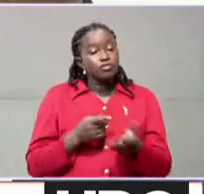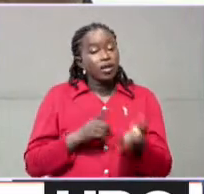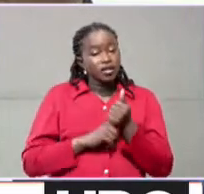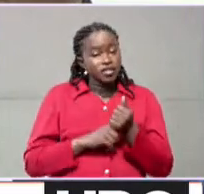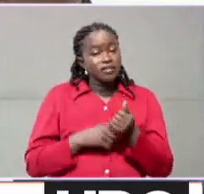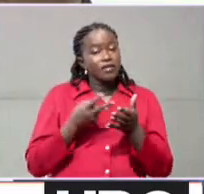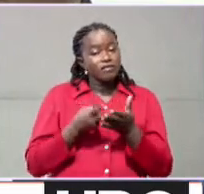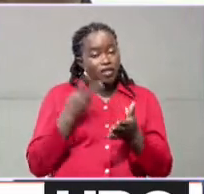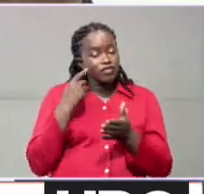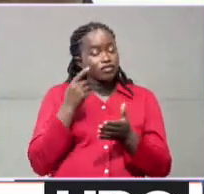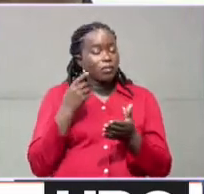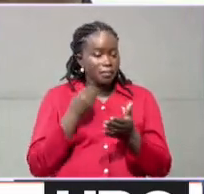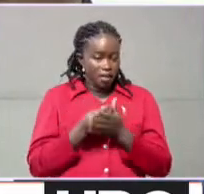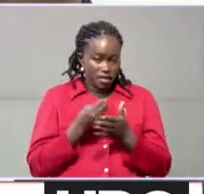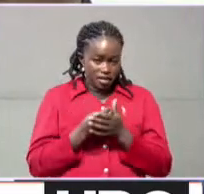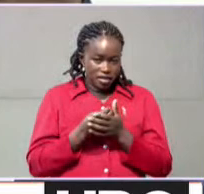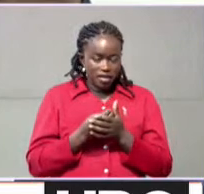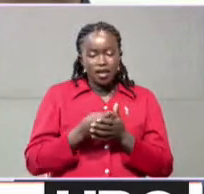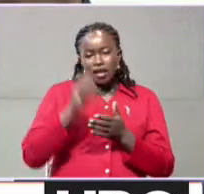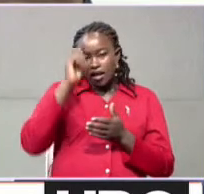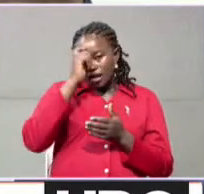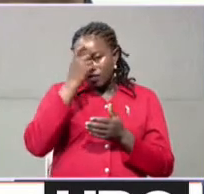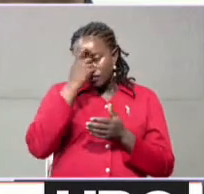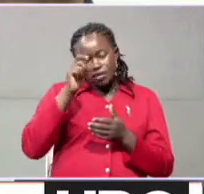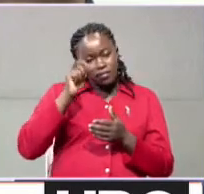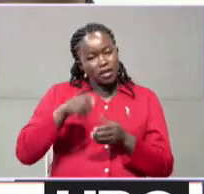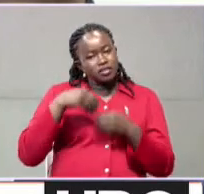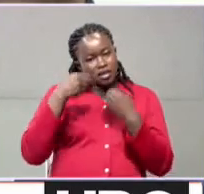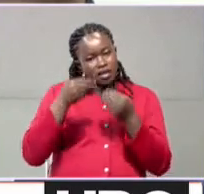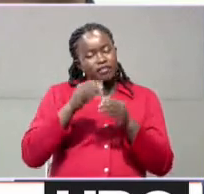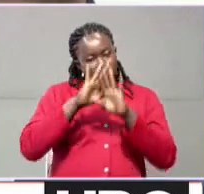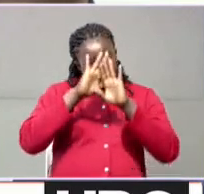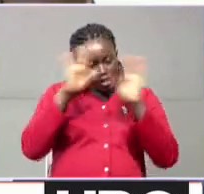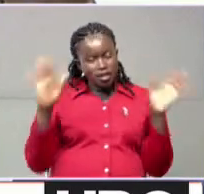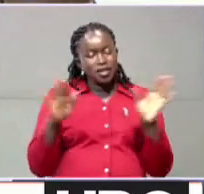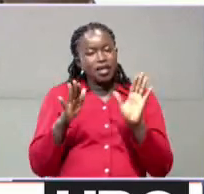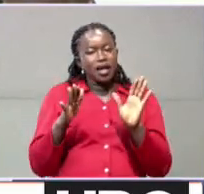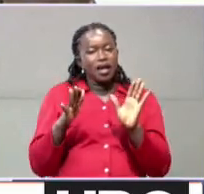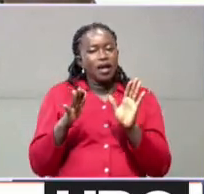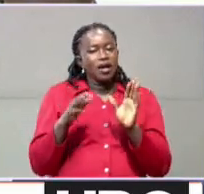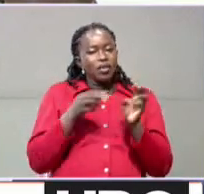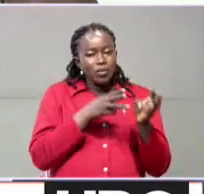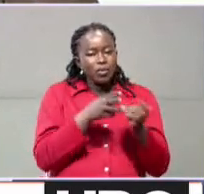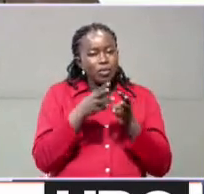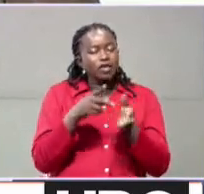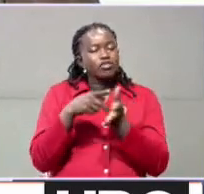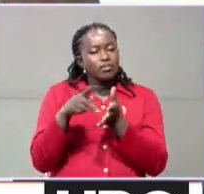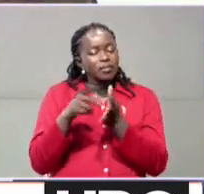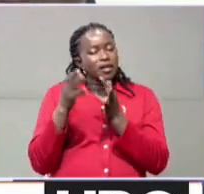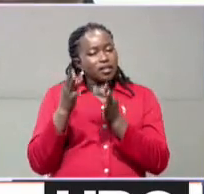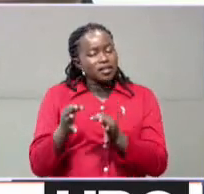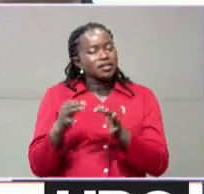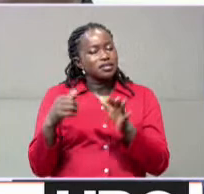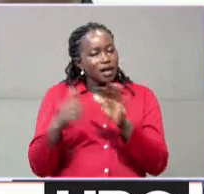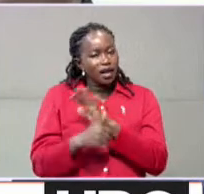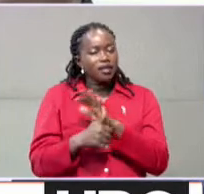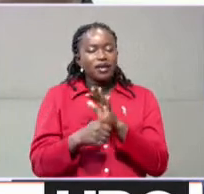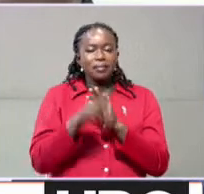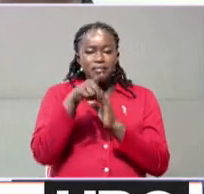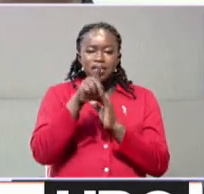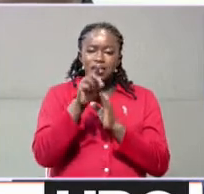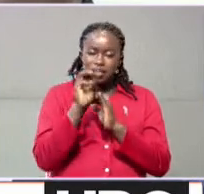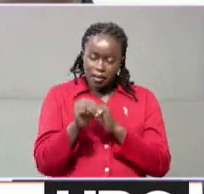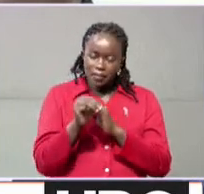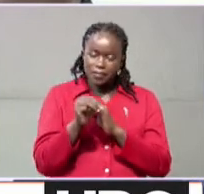money governments will issue a proper guideline on the procurement of goods and services under the pdm number